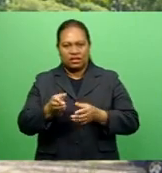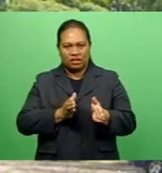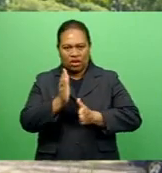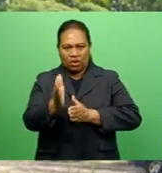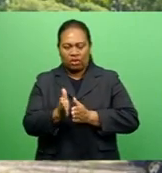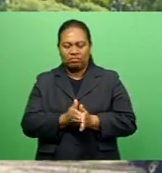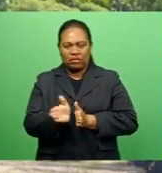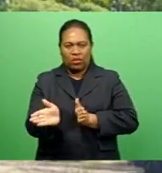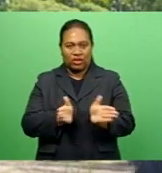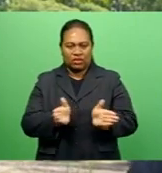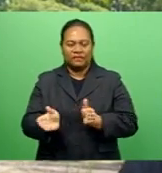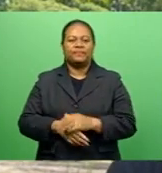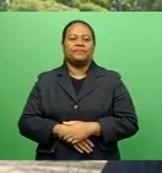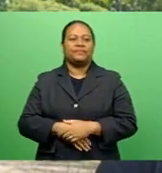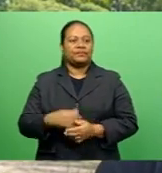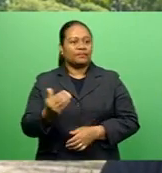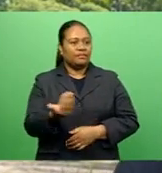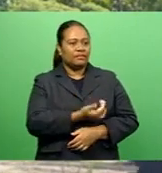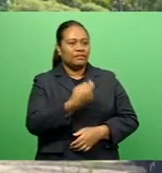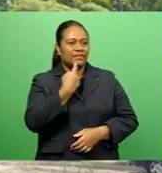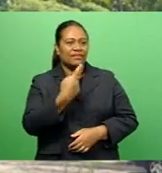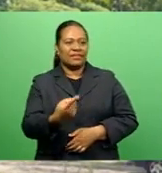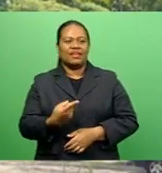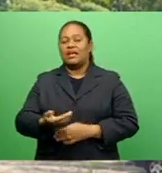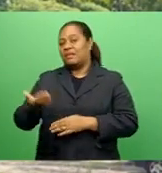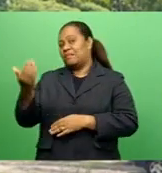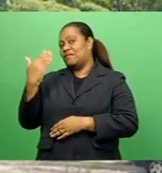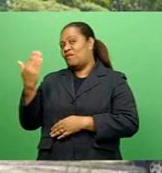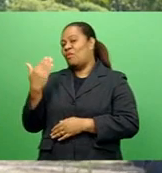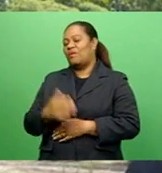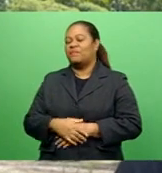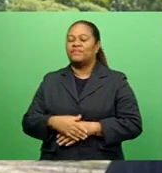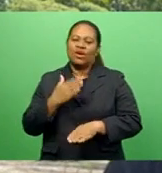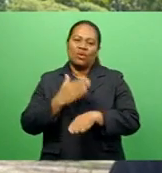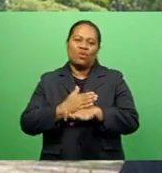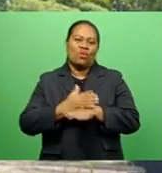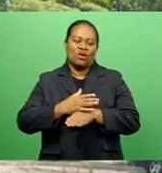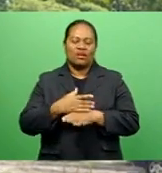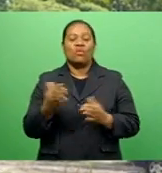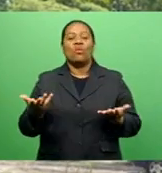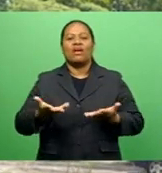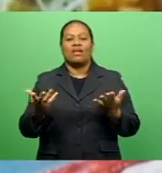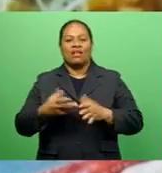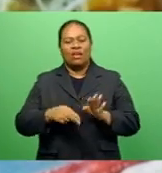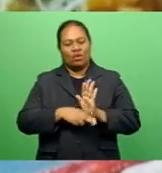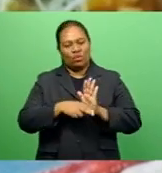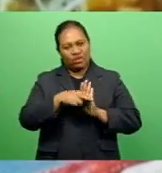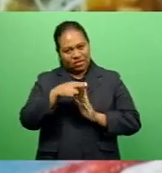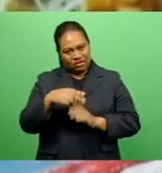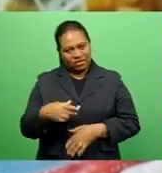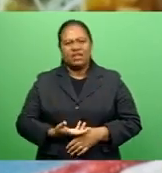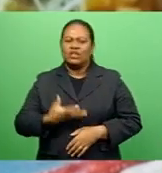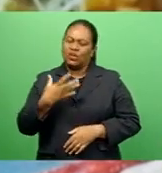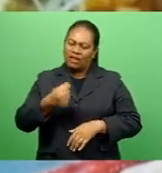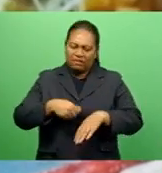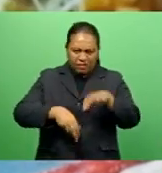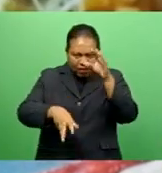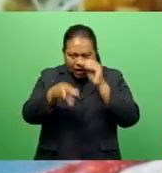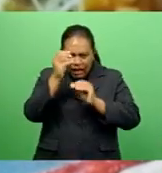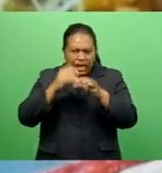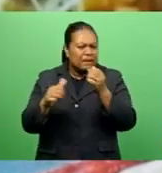in 5-star resorts and all these things. That's where I get most of my experience and able to learn a lot of